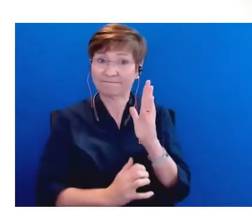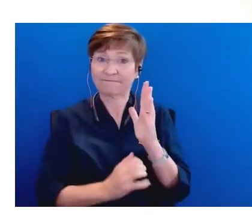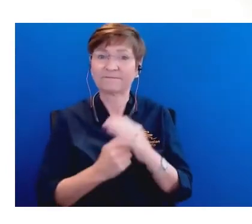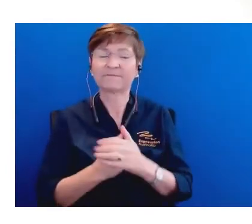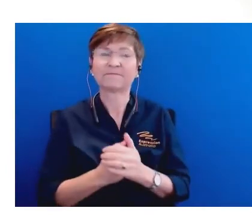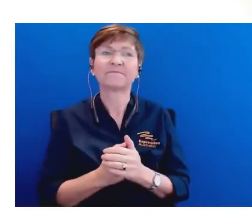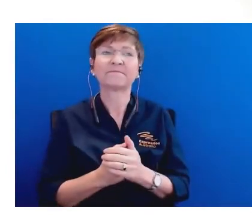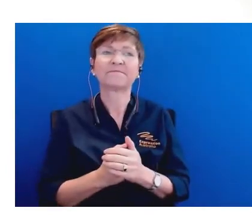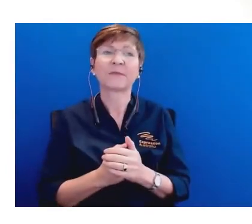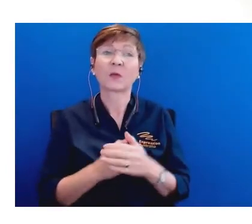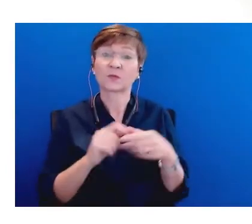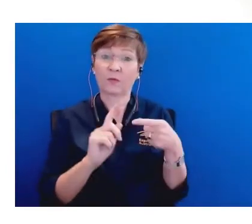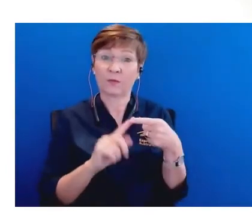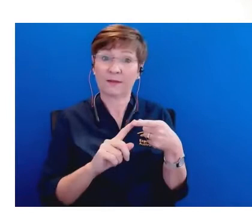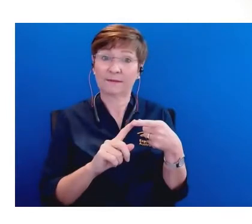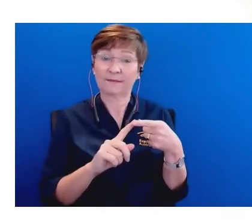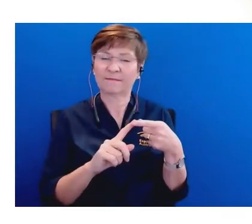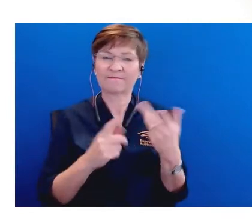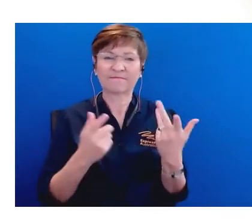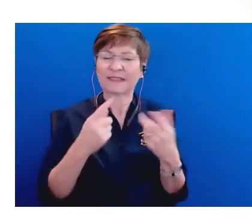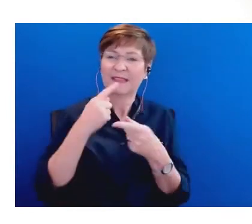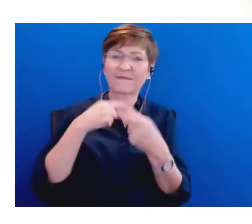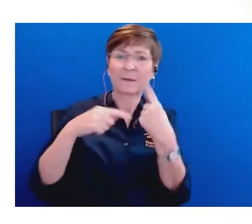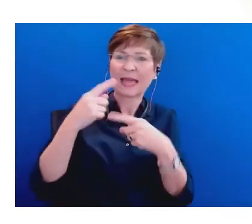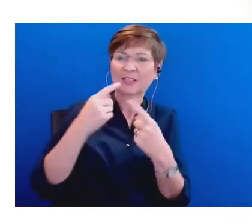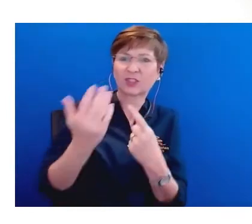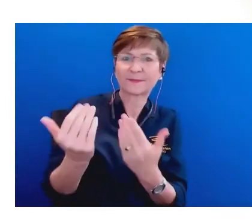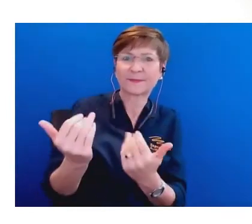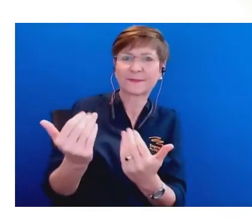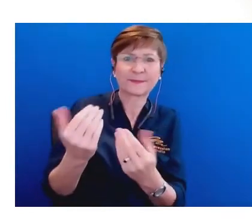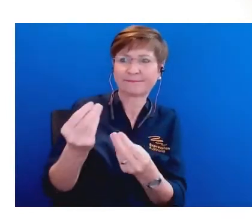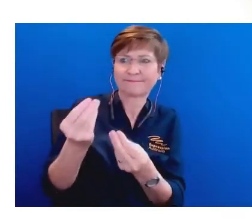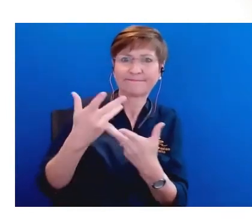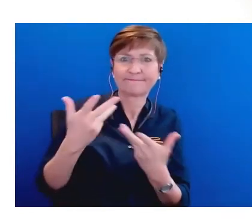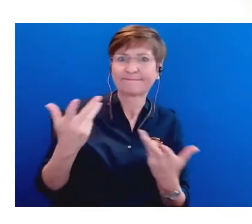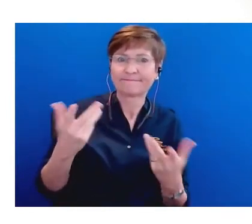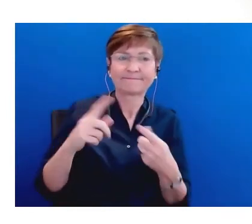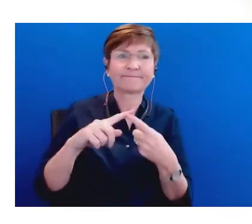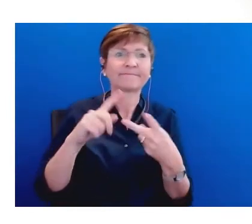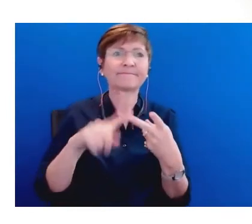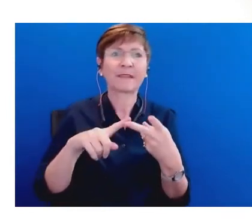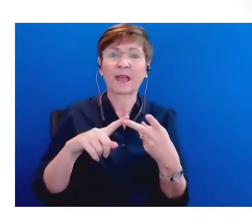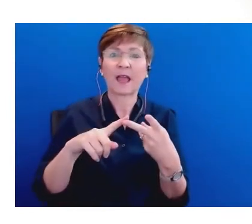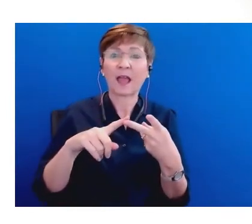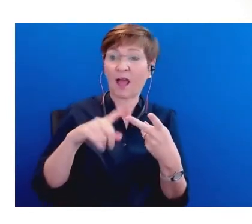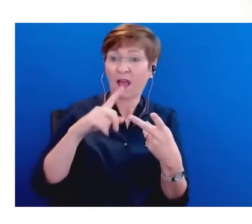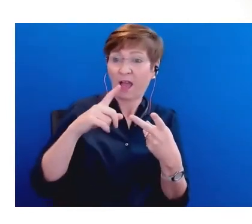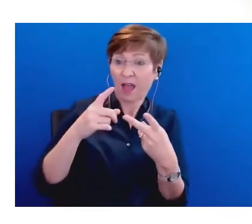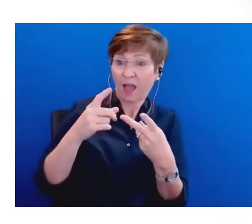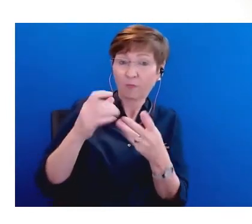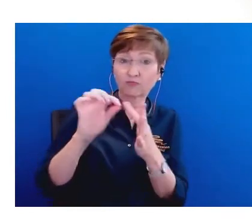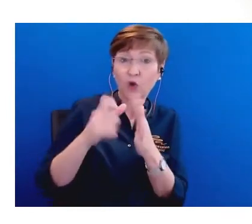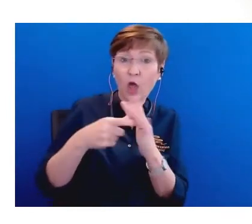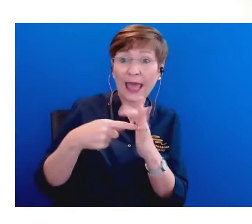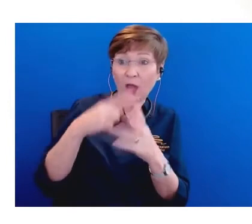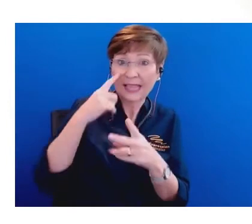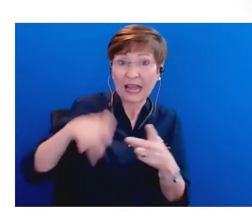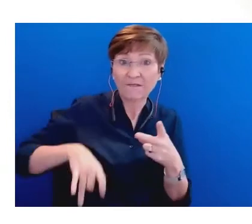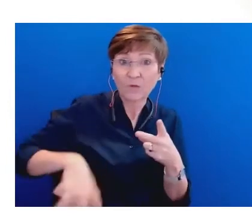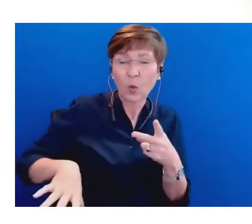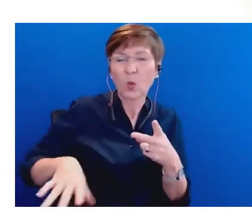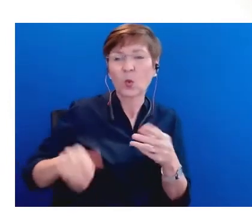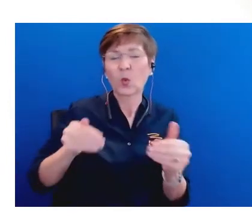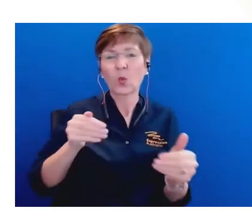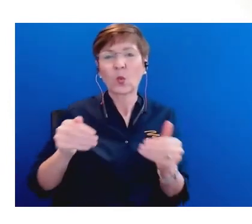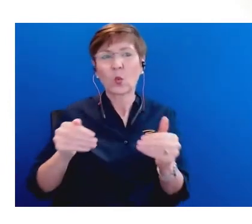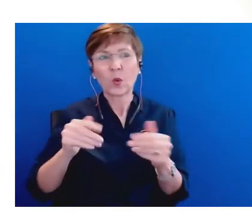product information, a lack of access to suitable, affordable products, communication barriers when